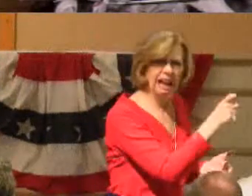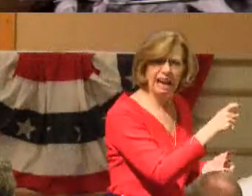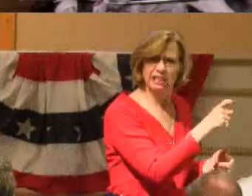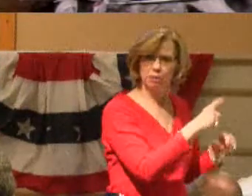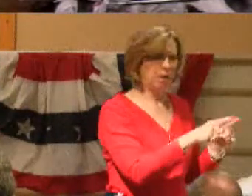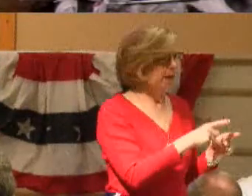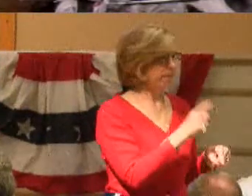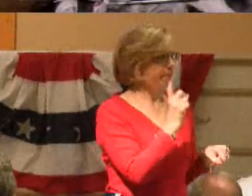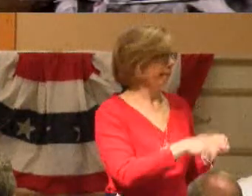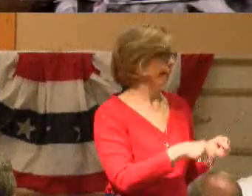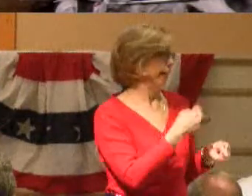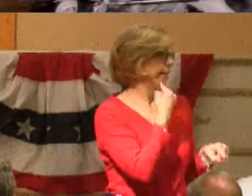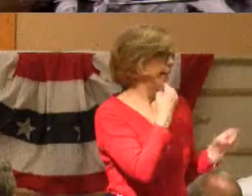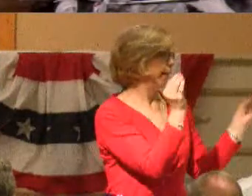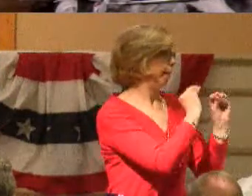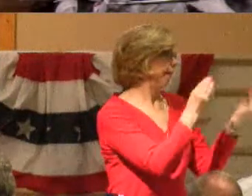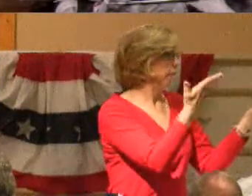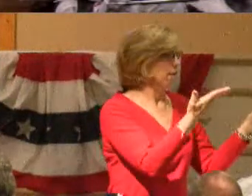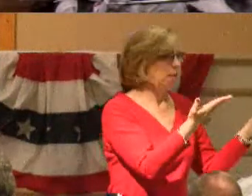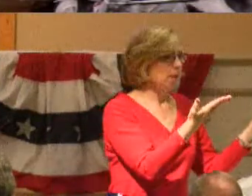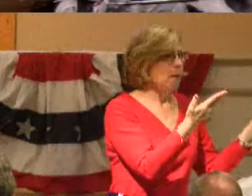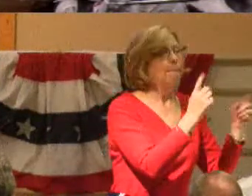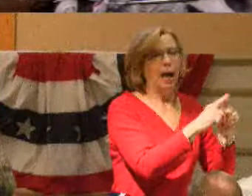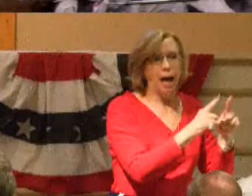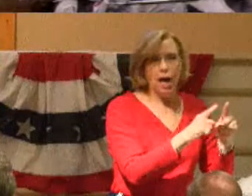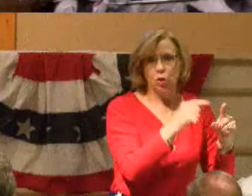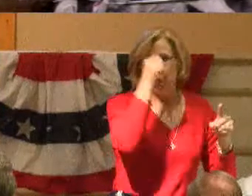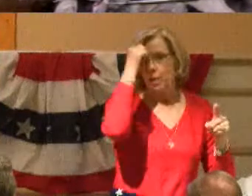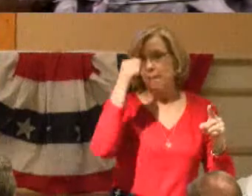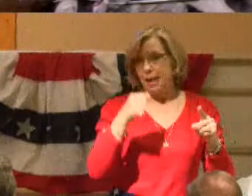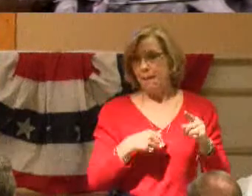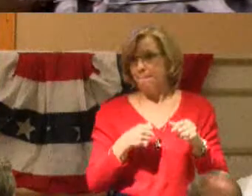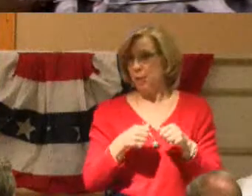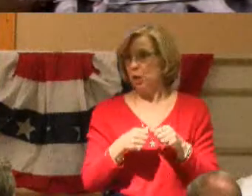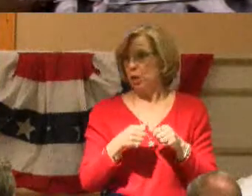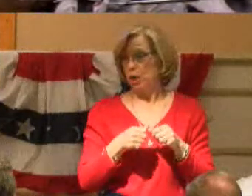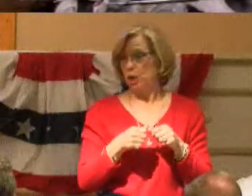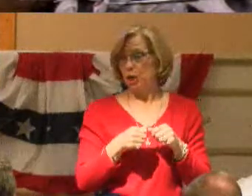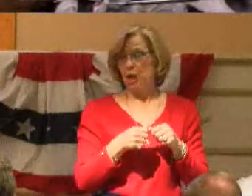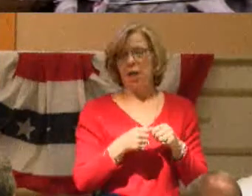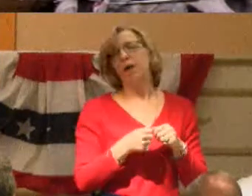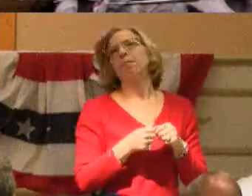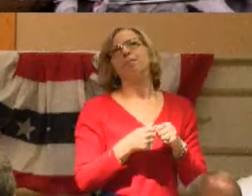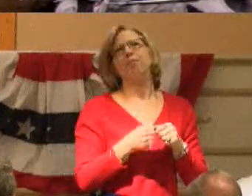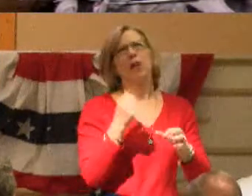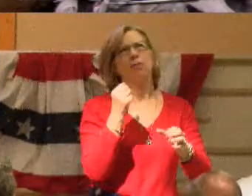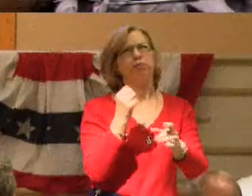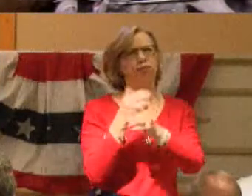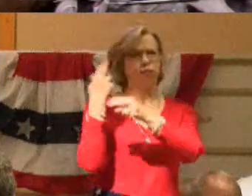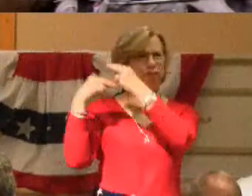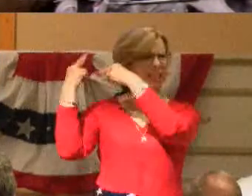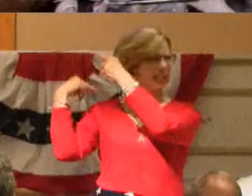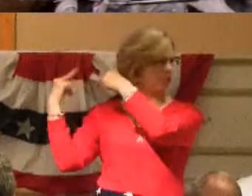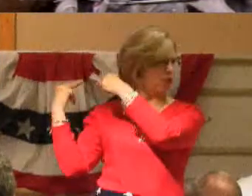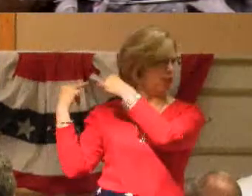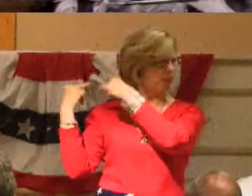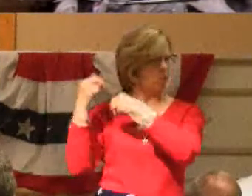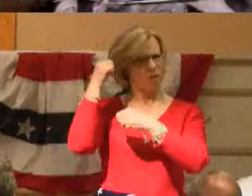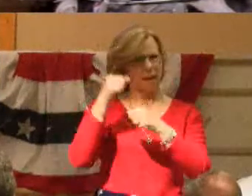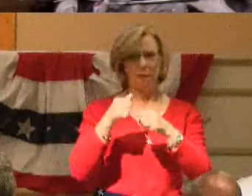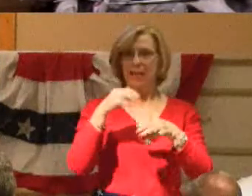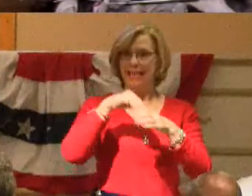to say about it. So this led to great feelings of resentment and great feelings of bitterness among